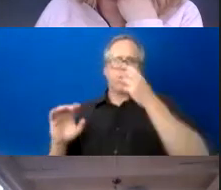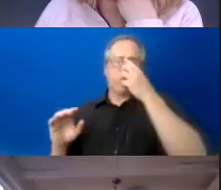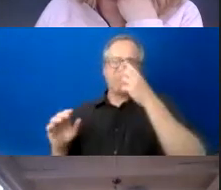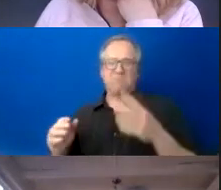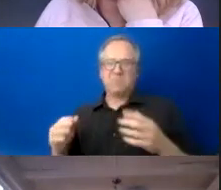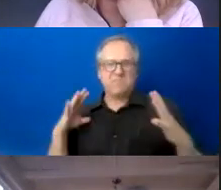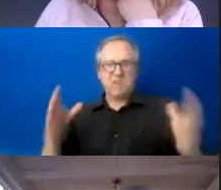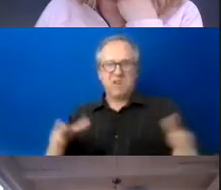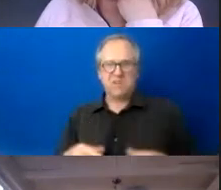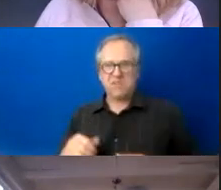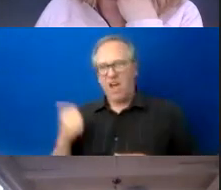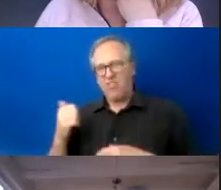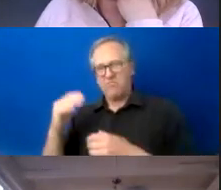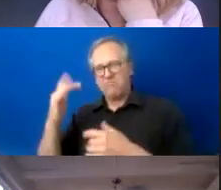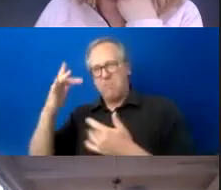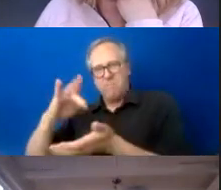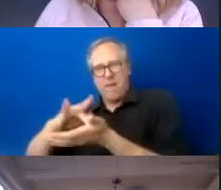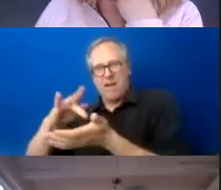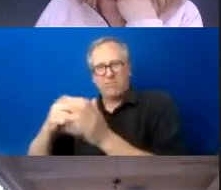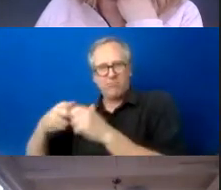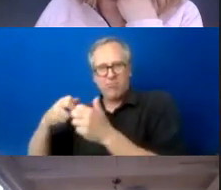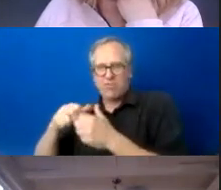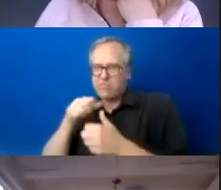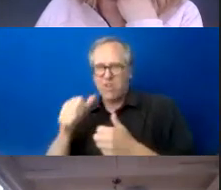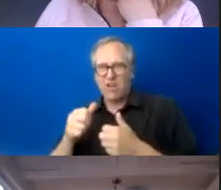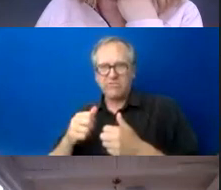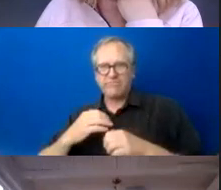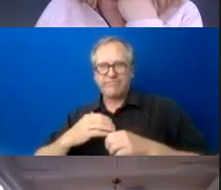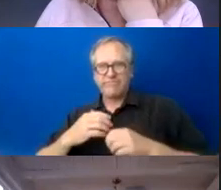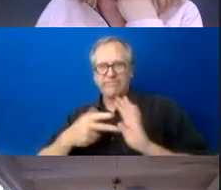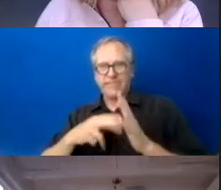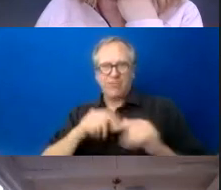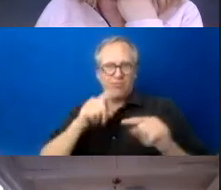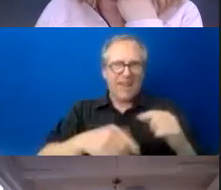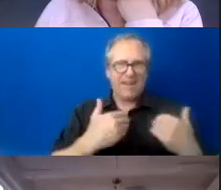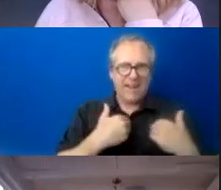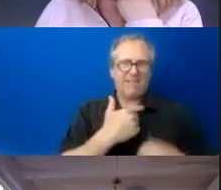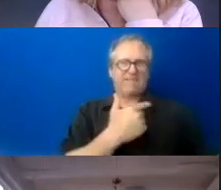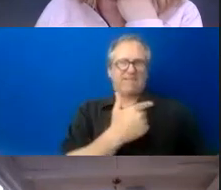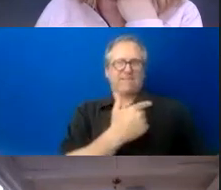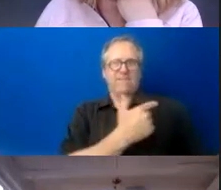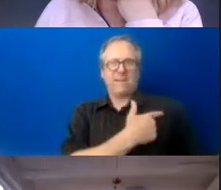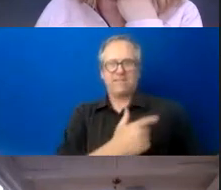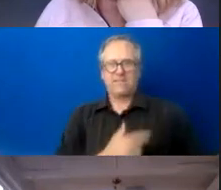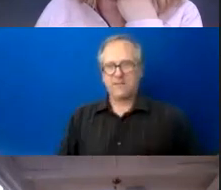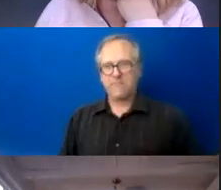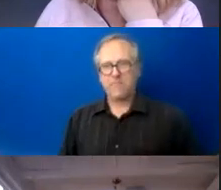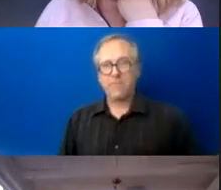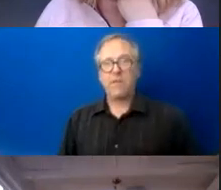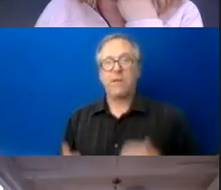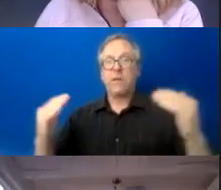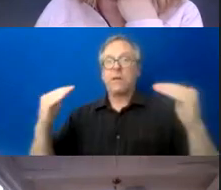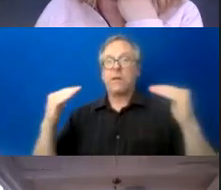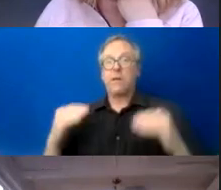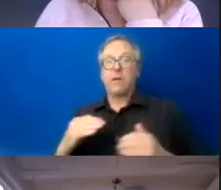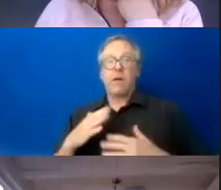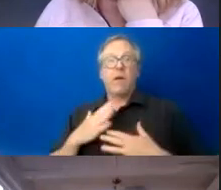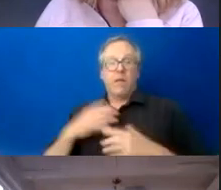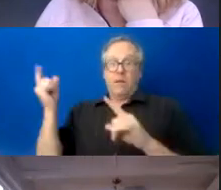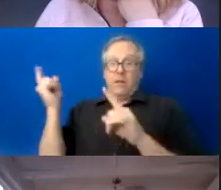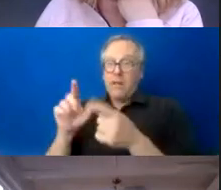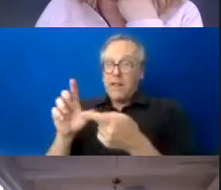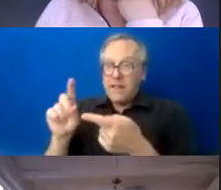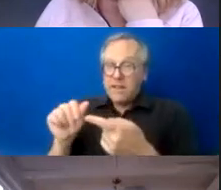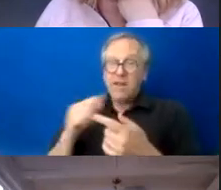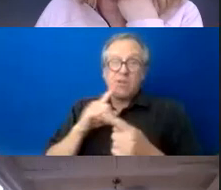have more as people ask other questions. It might, spark some other concerns. And obviously, the bottom line for all of us is the health and safety of our